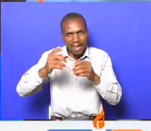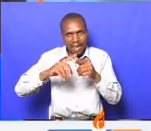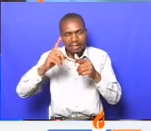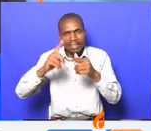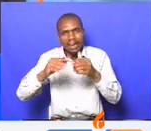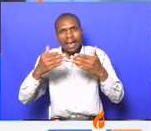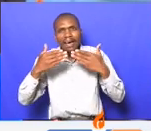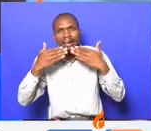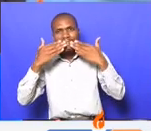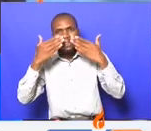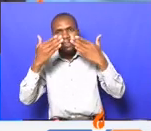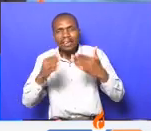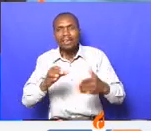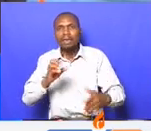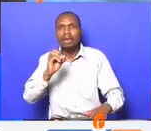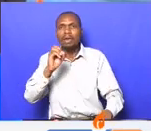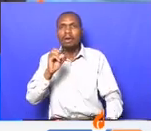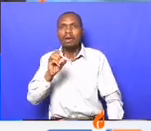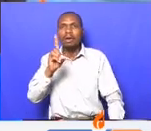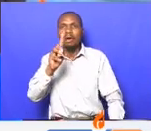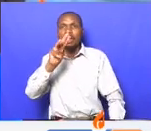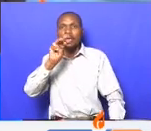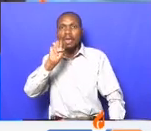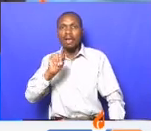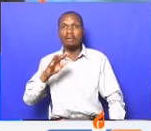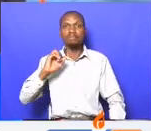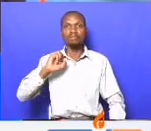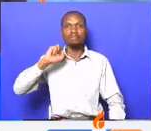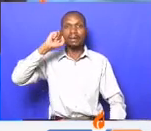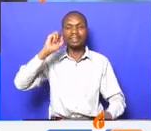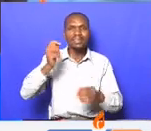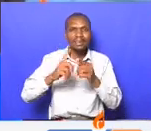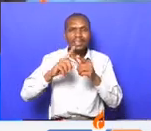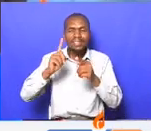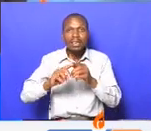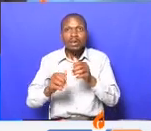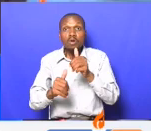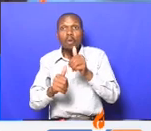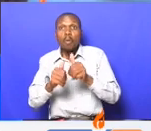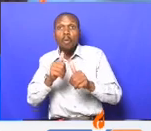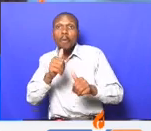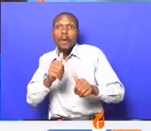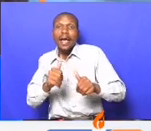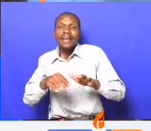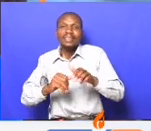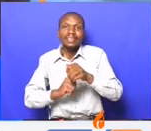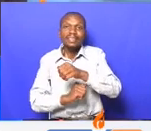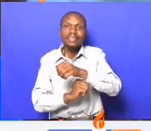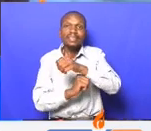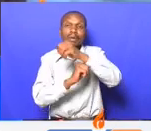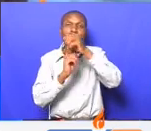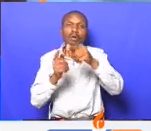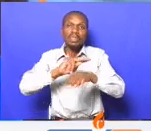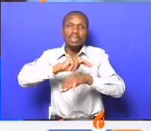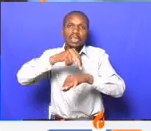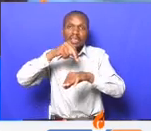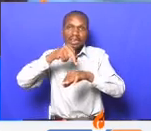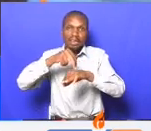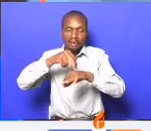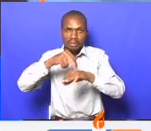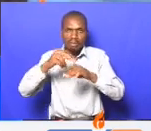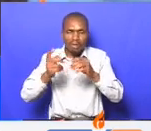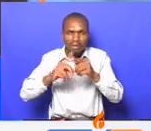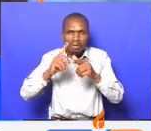appreciating ODM because ODM is a party that places the nation first.